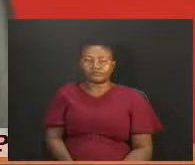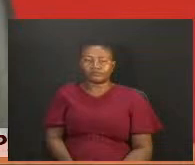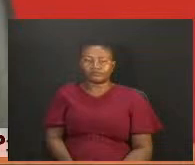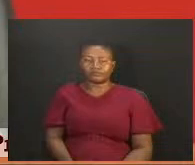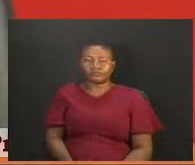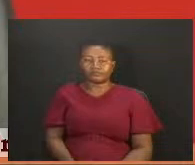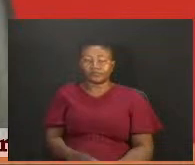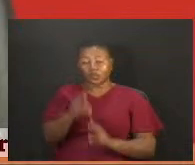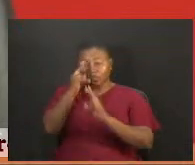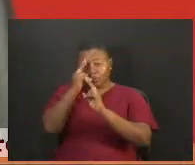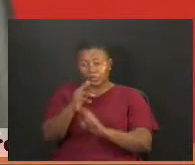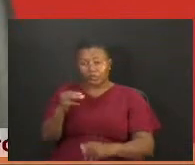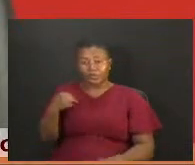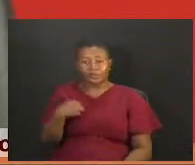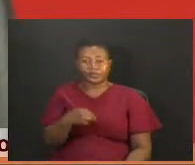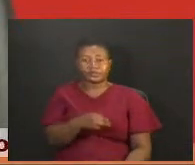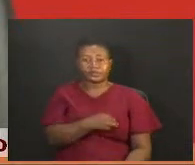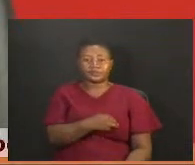Honorable members,